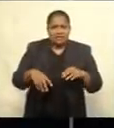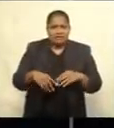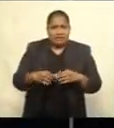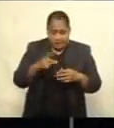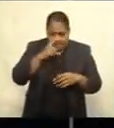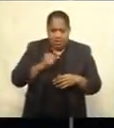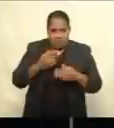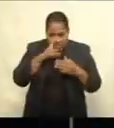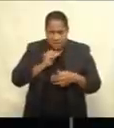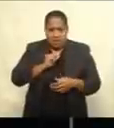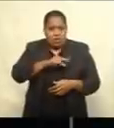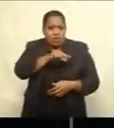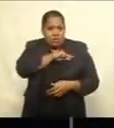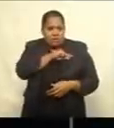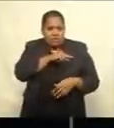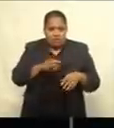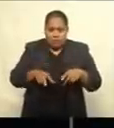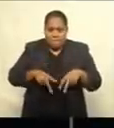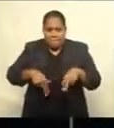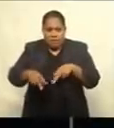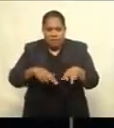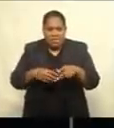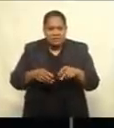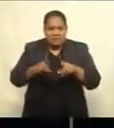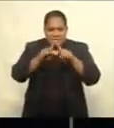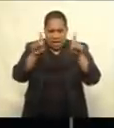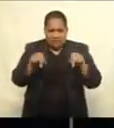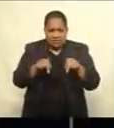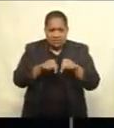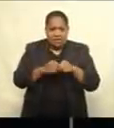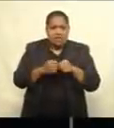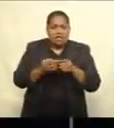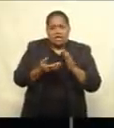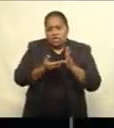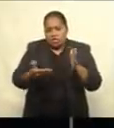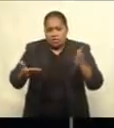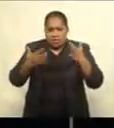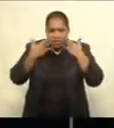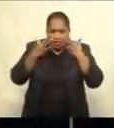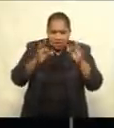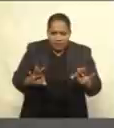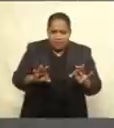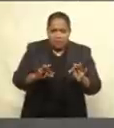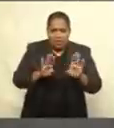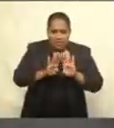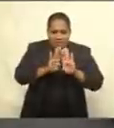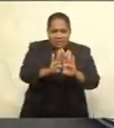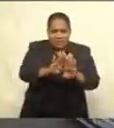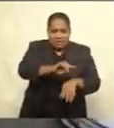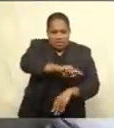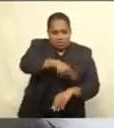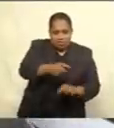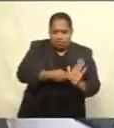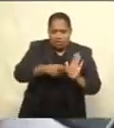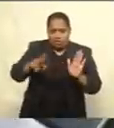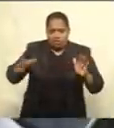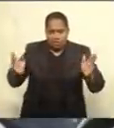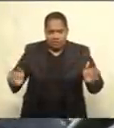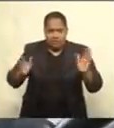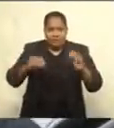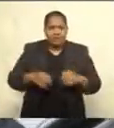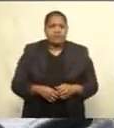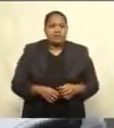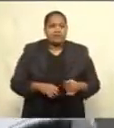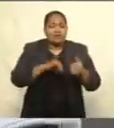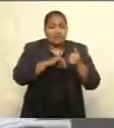movement passes during the 24-hour curfew and lockdown in the Suvarnasori corridor. Permanent Secretary for Commerce Shaheen Ali says